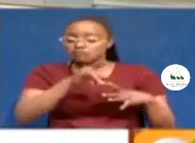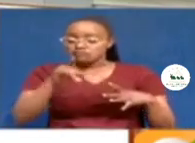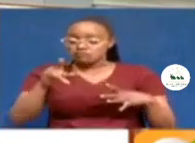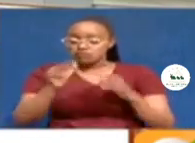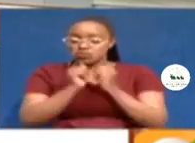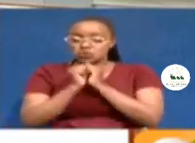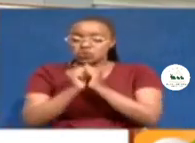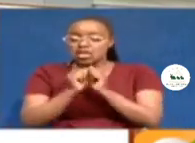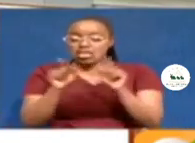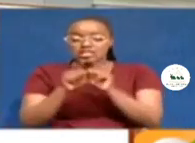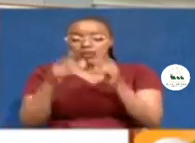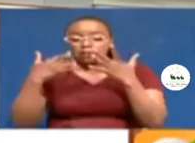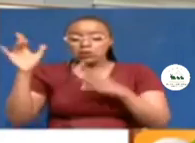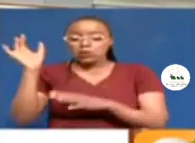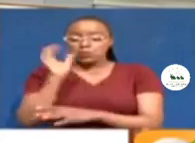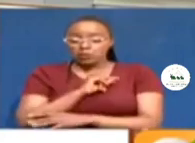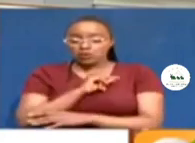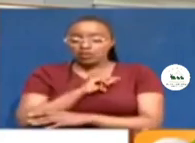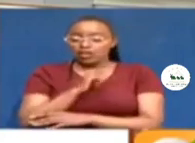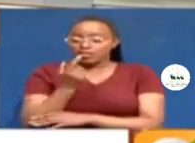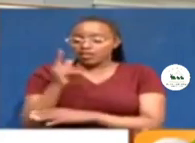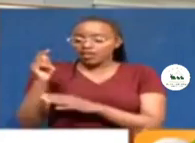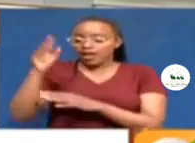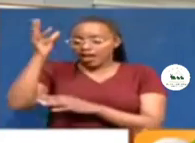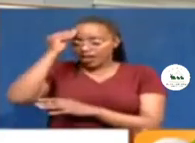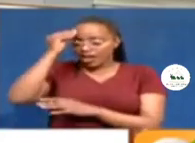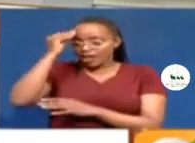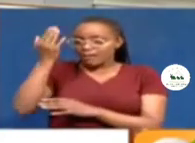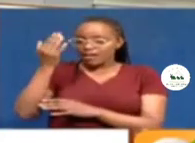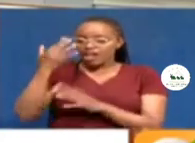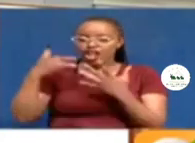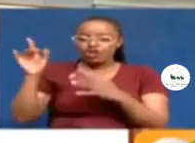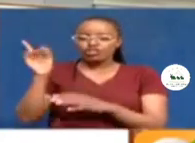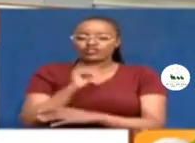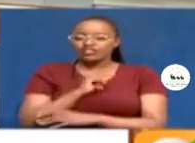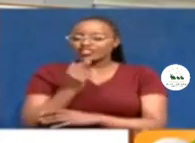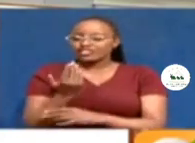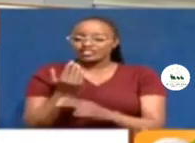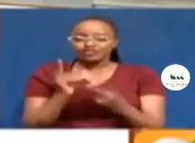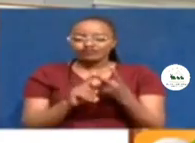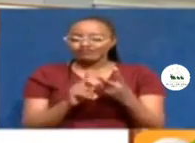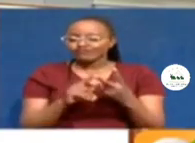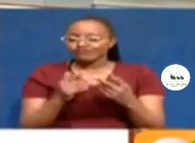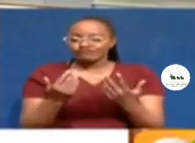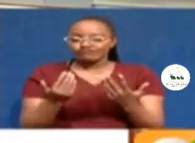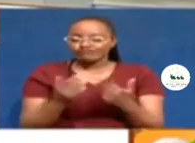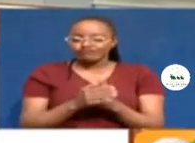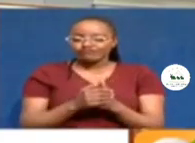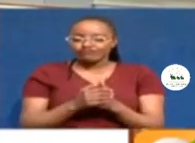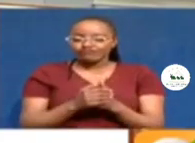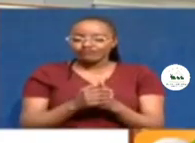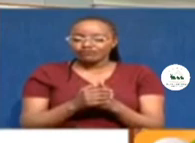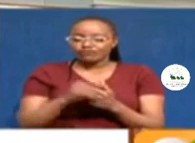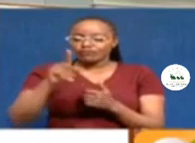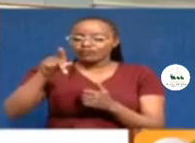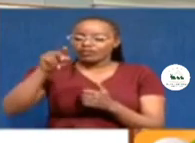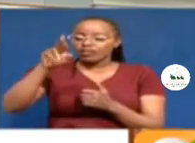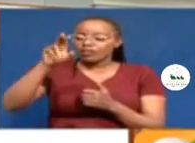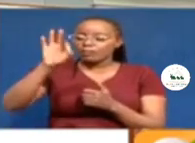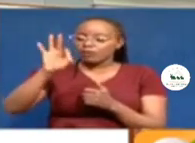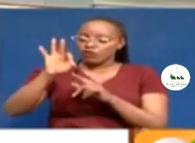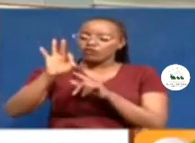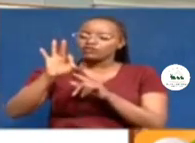with them. The academy is lost. The professors,